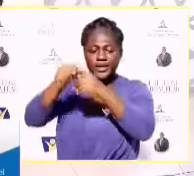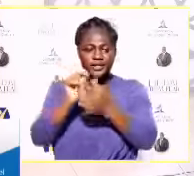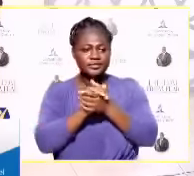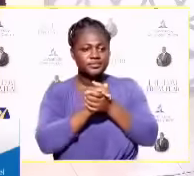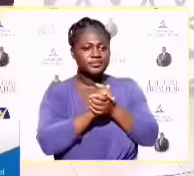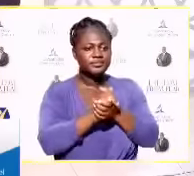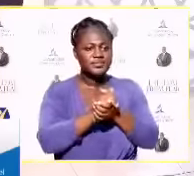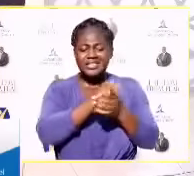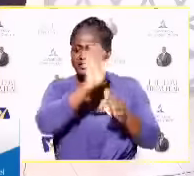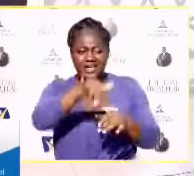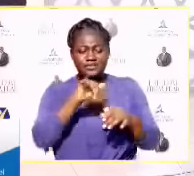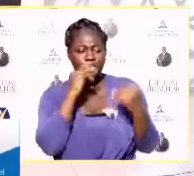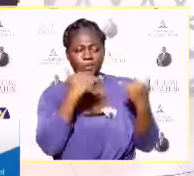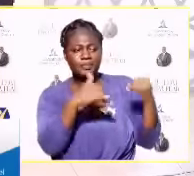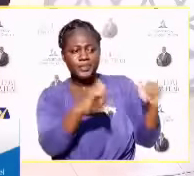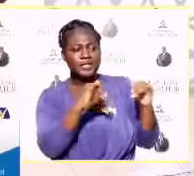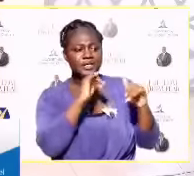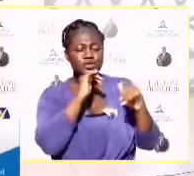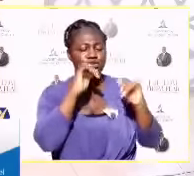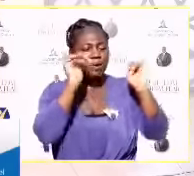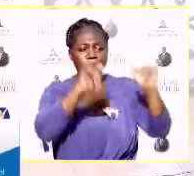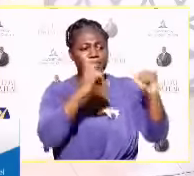This is no joke.